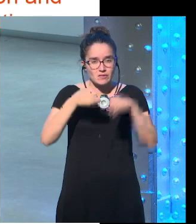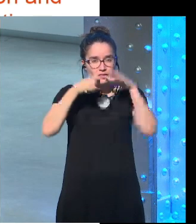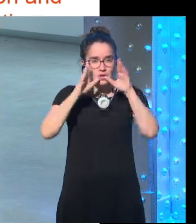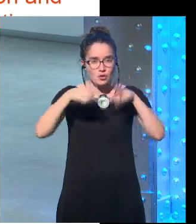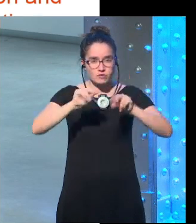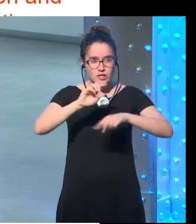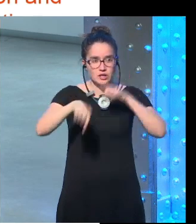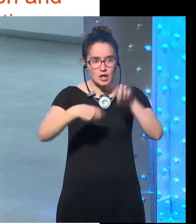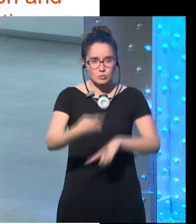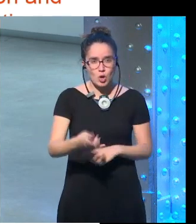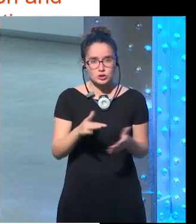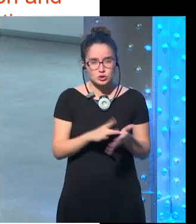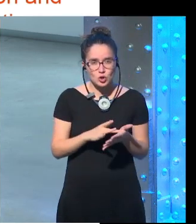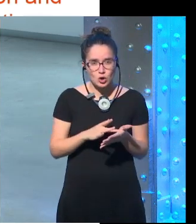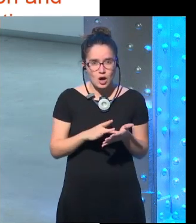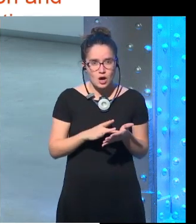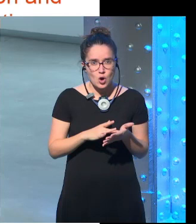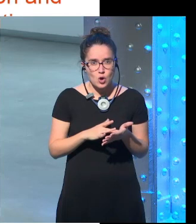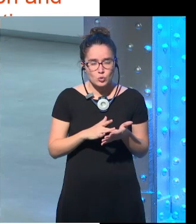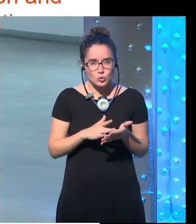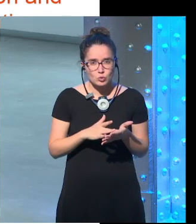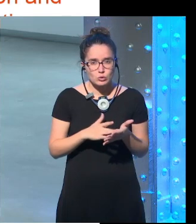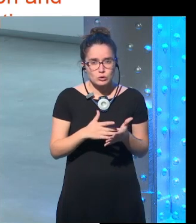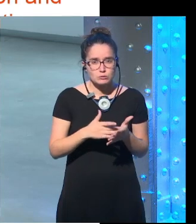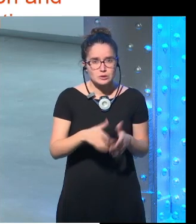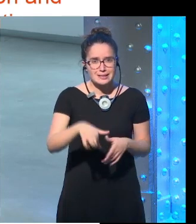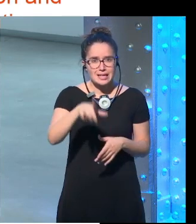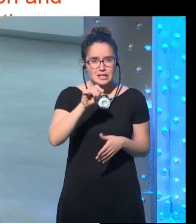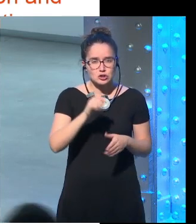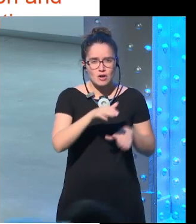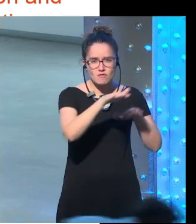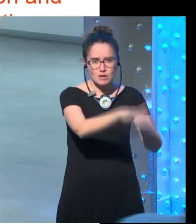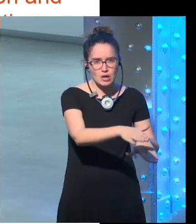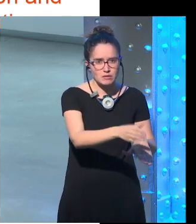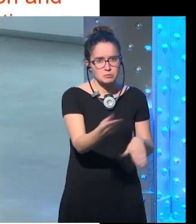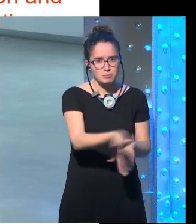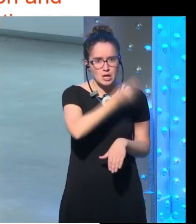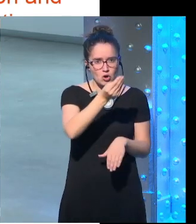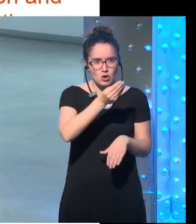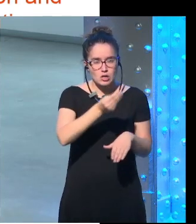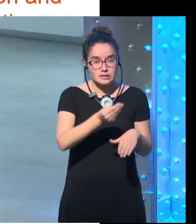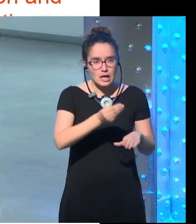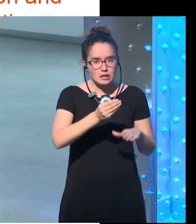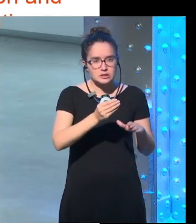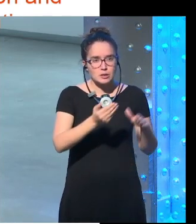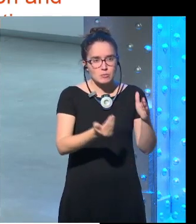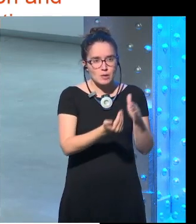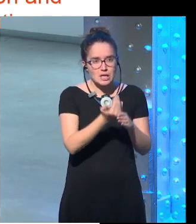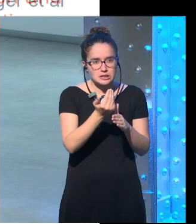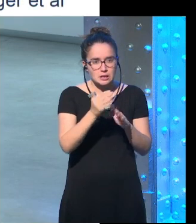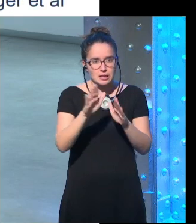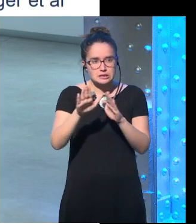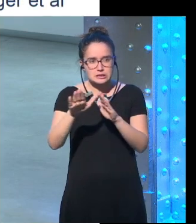share of favorable decision, which rapidly declines during the morning until we had our morning